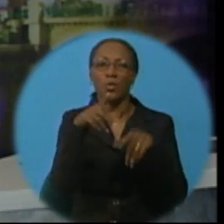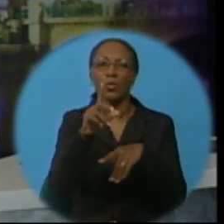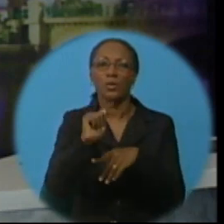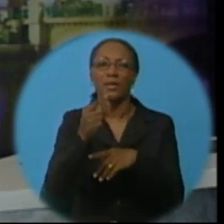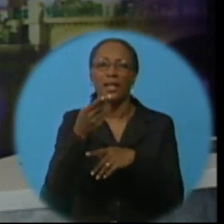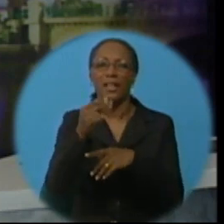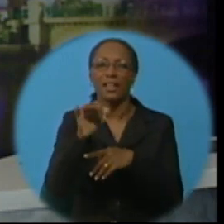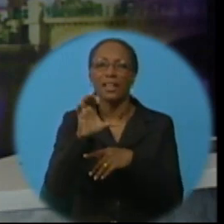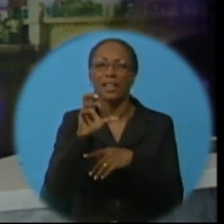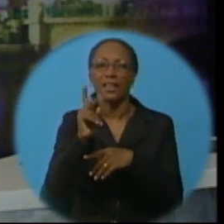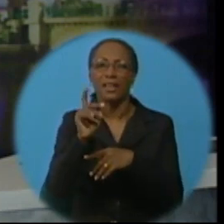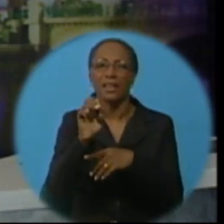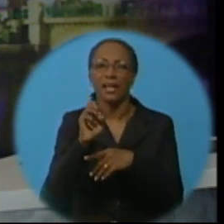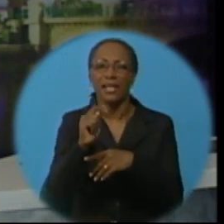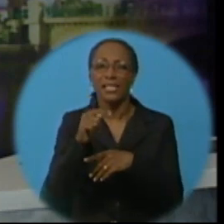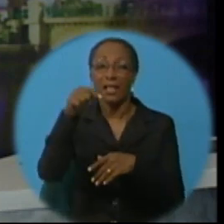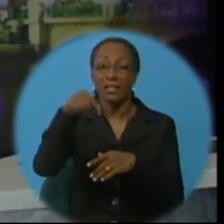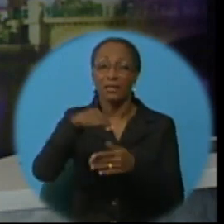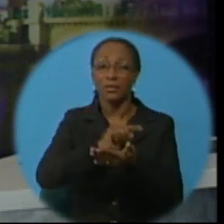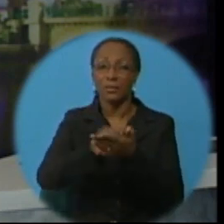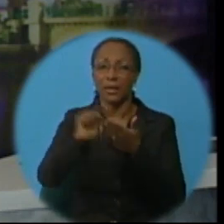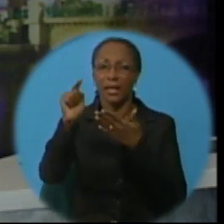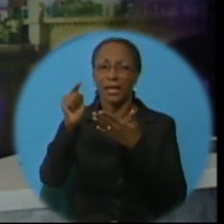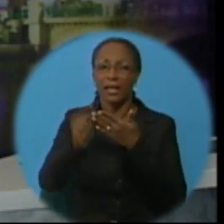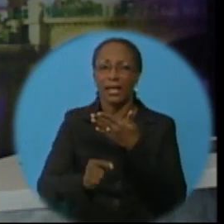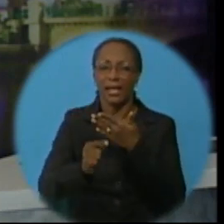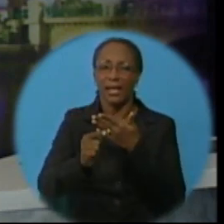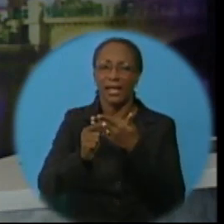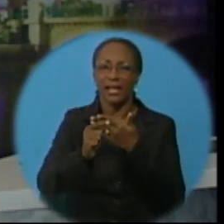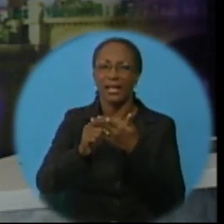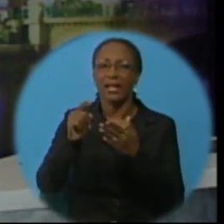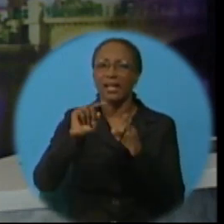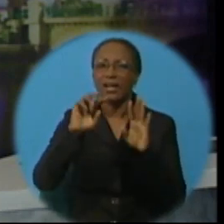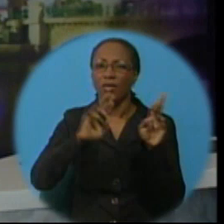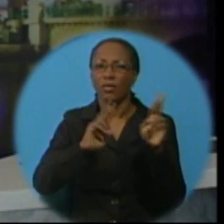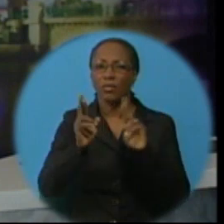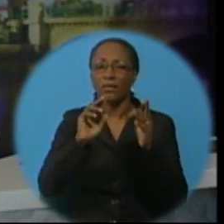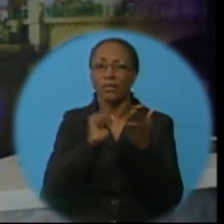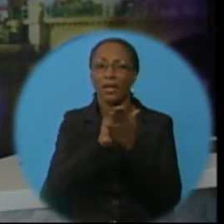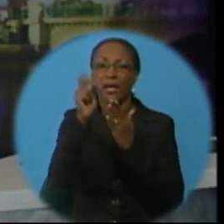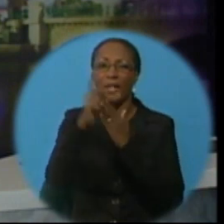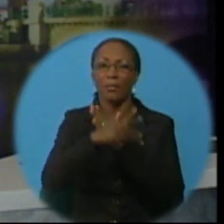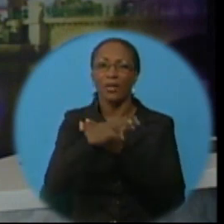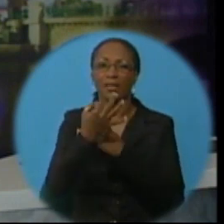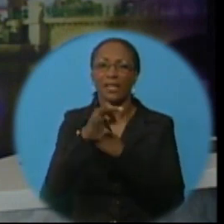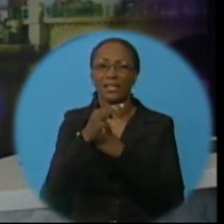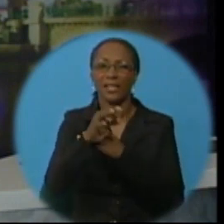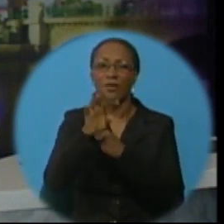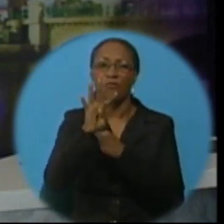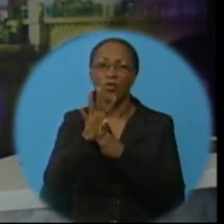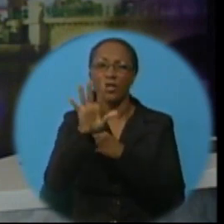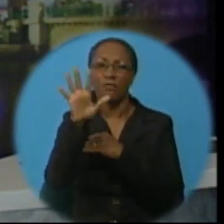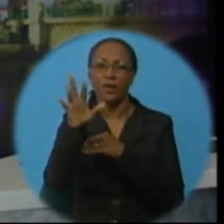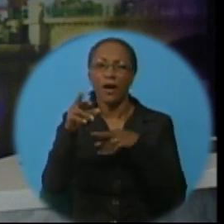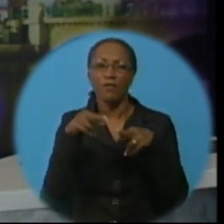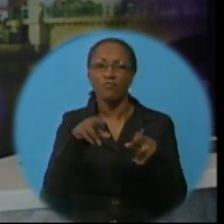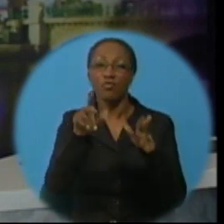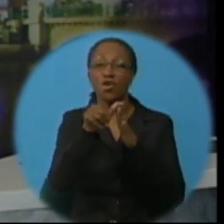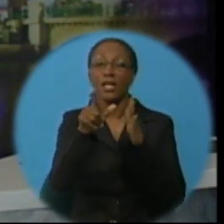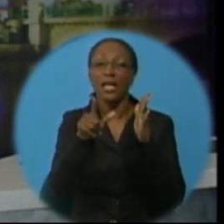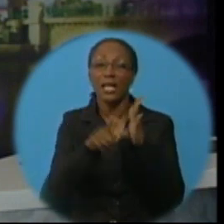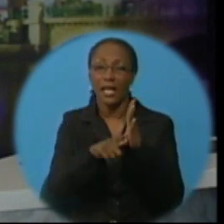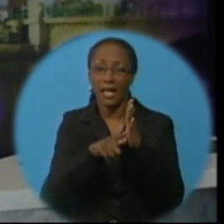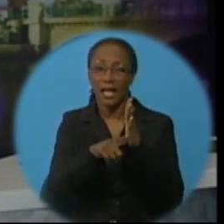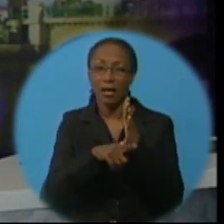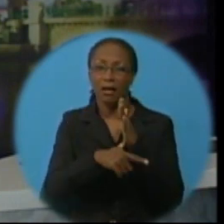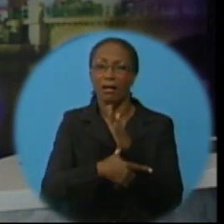event of the year. It'll be this weekend. It'll be set for April 19th and over 45 road legal entries are in for the meet